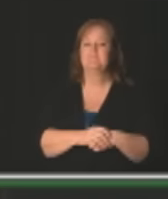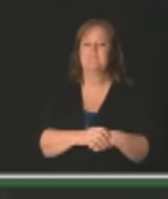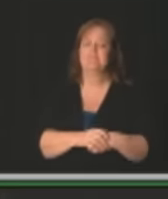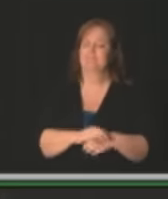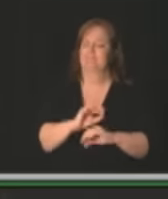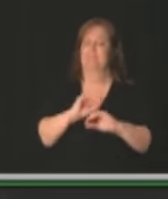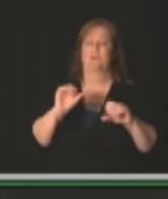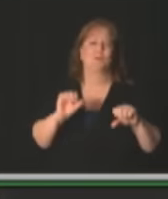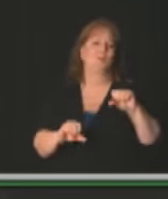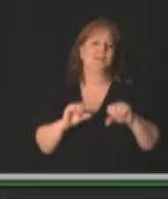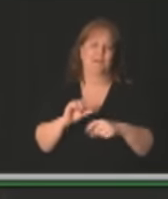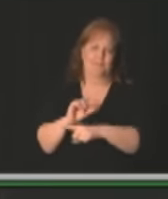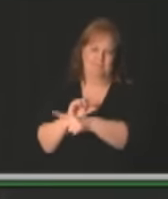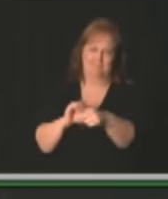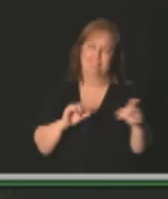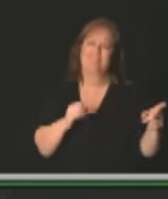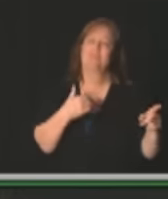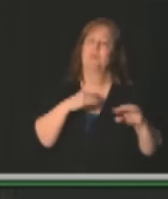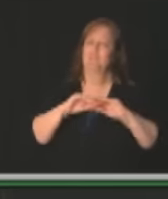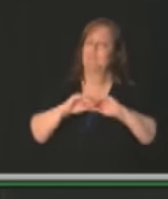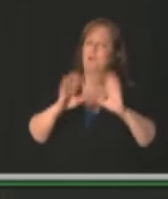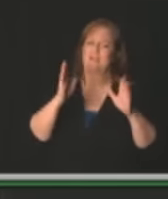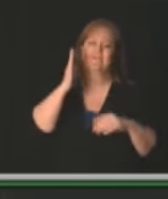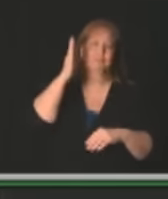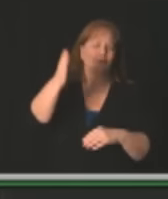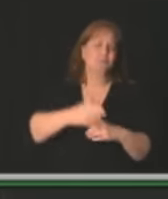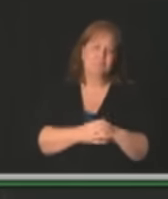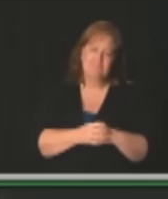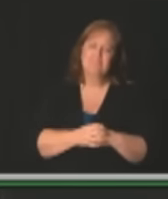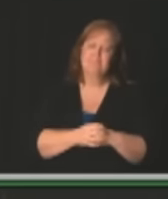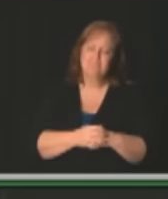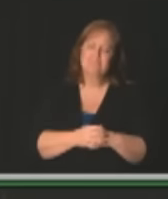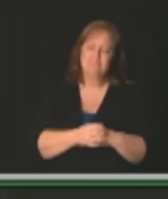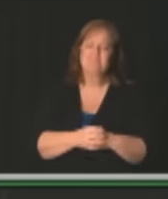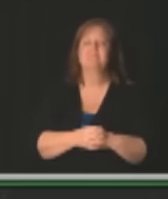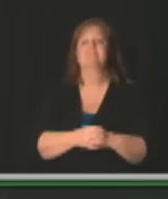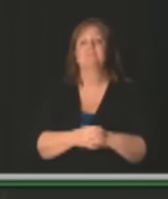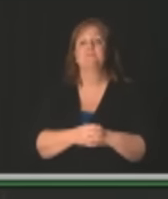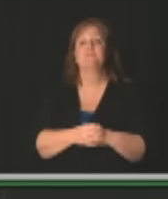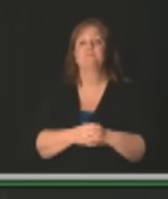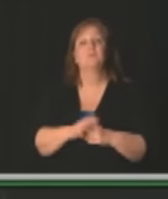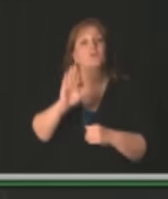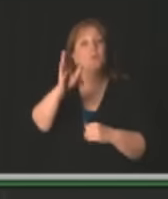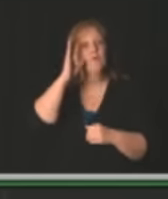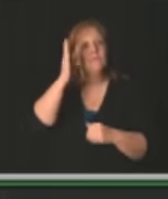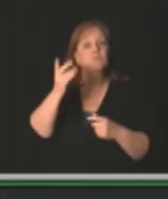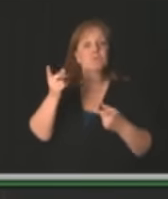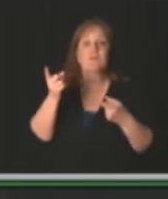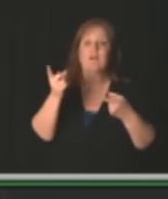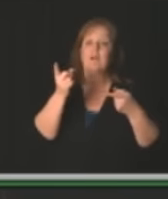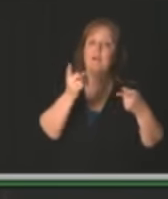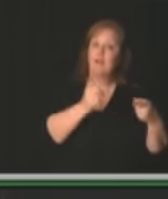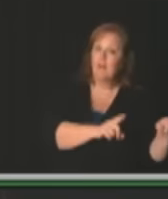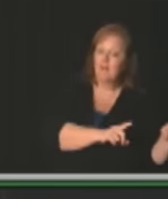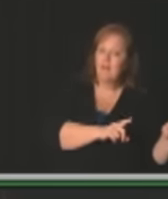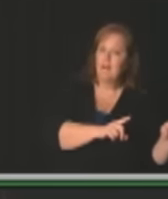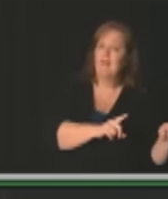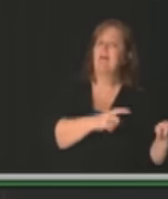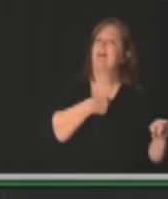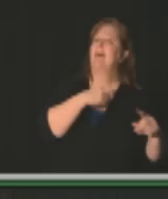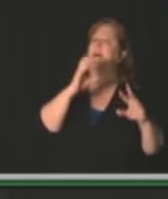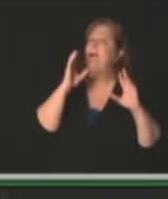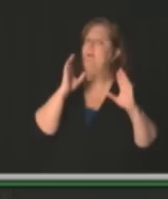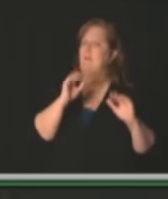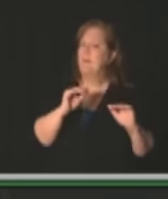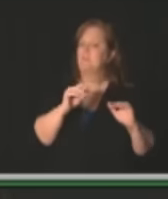no doubt that you have a bright futures ahead. As those futures unfold, I hope that you will continue